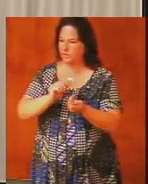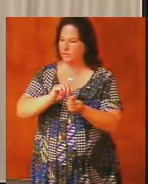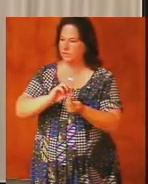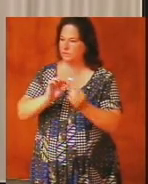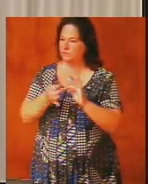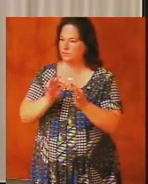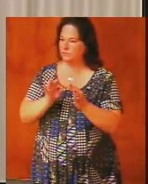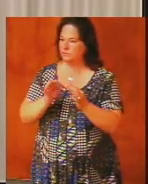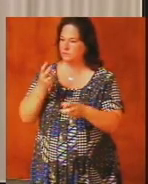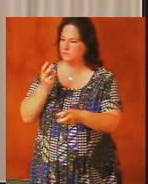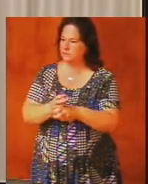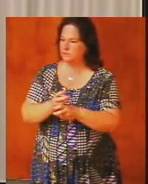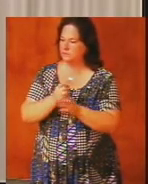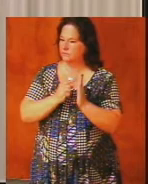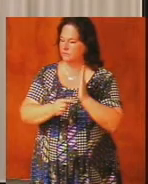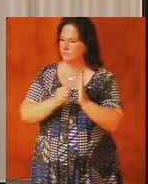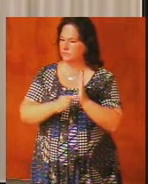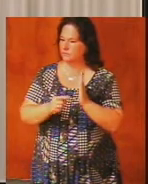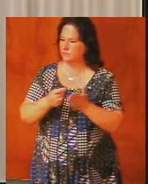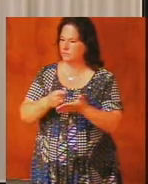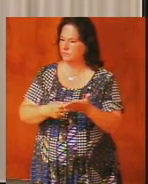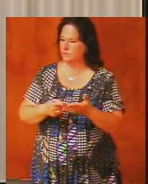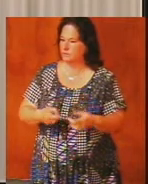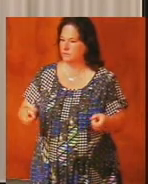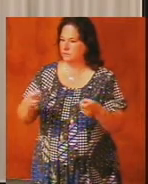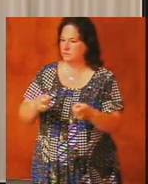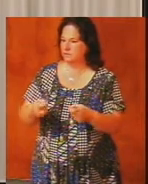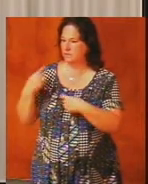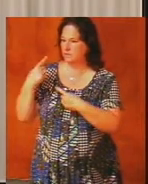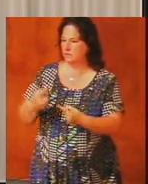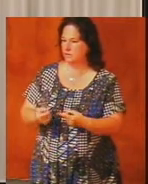passages. What's the sin unto death?